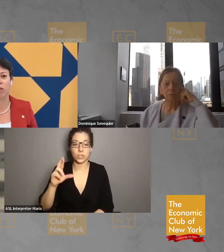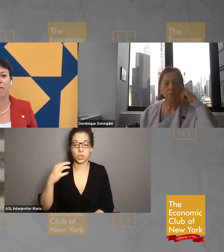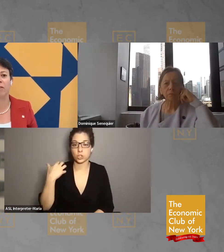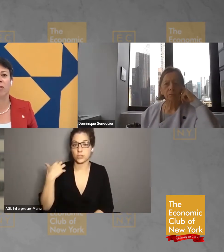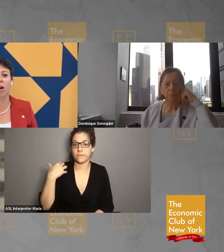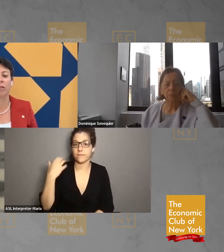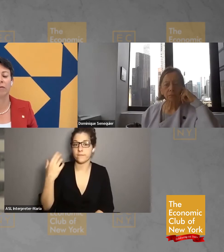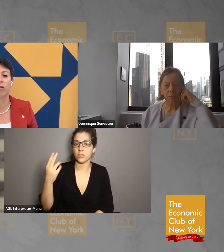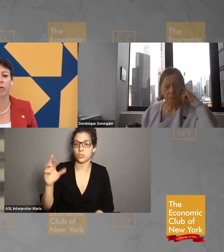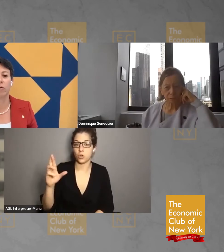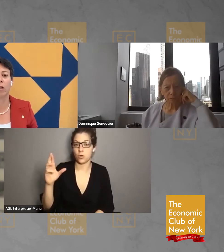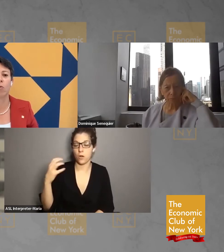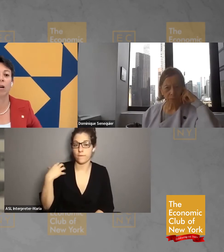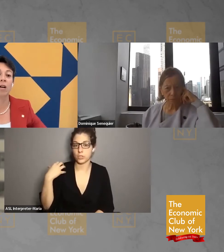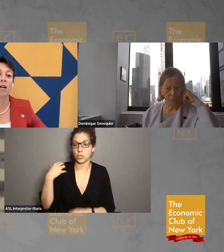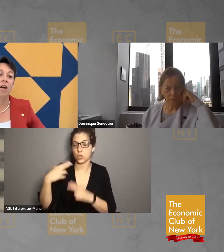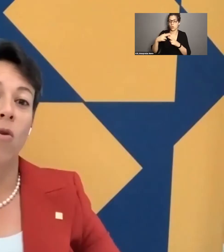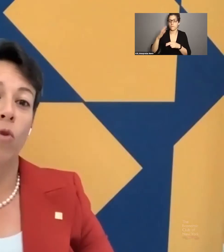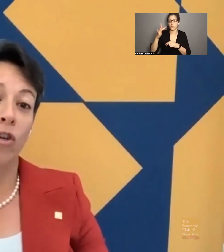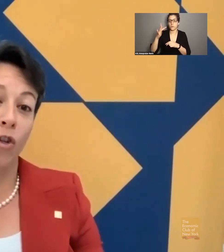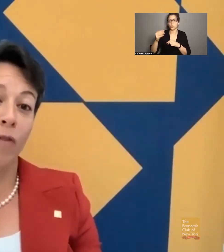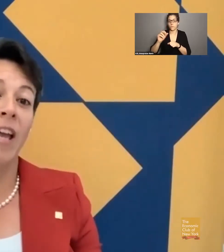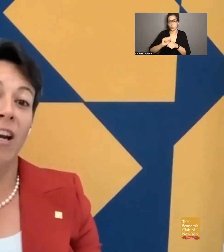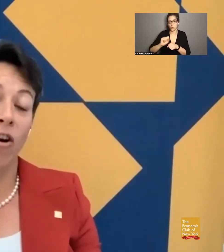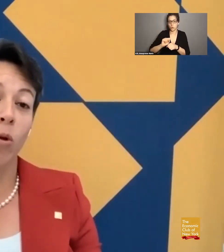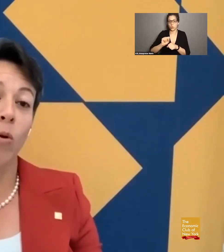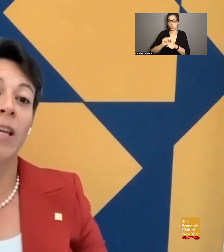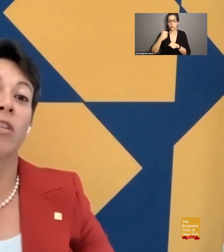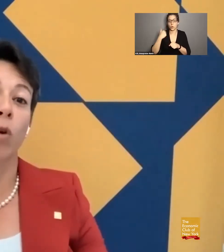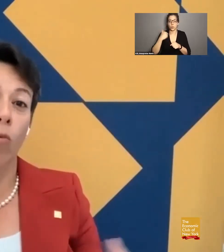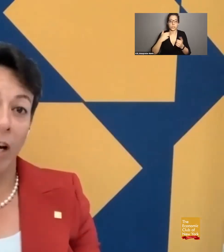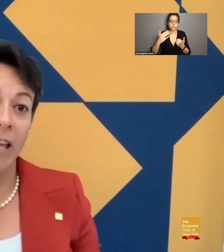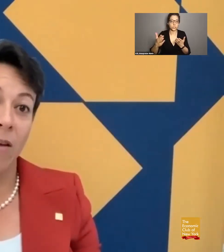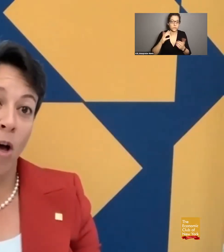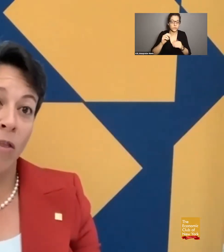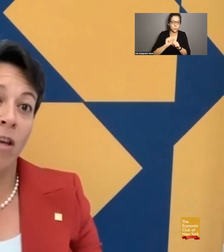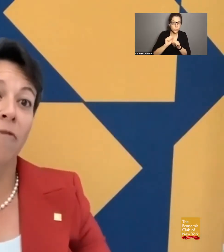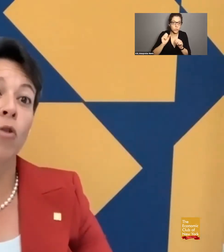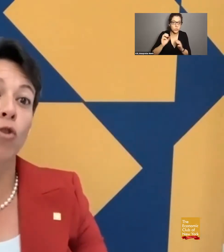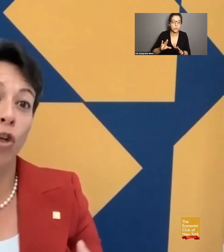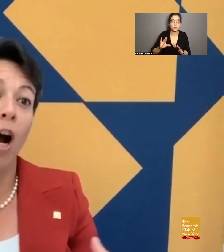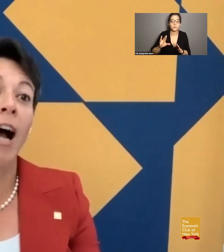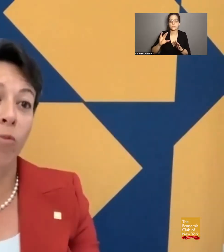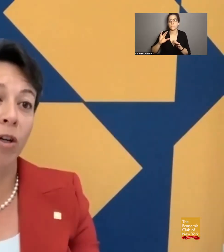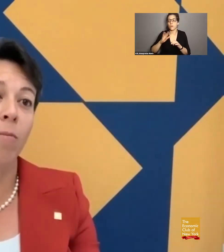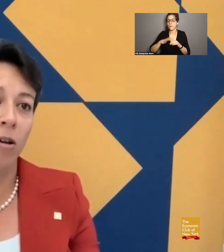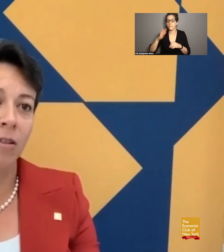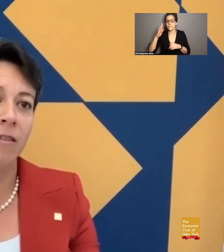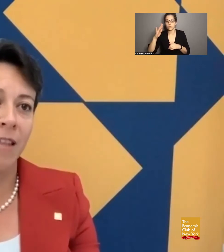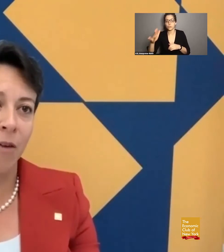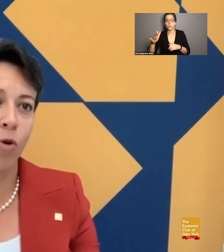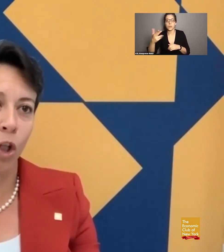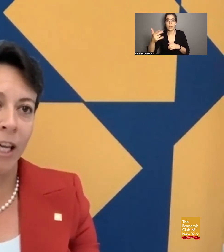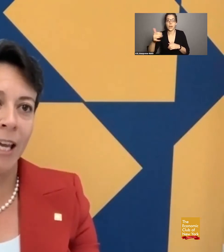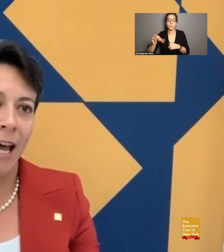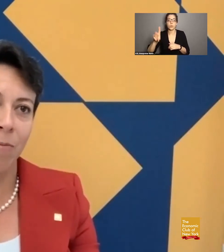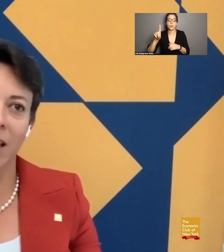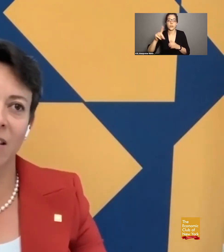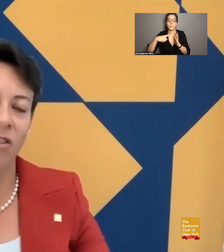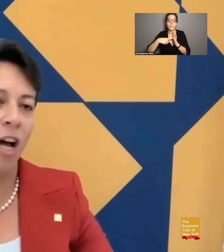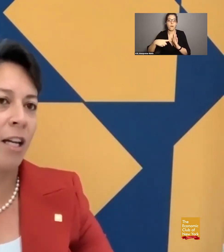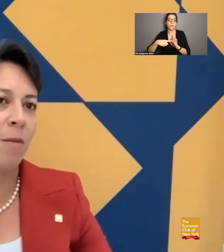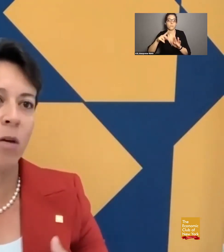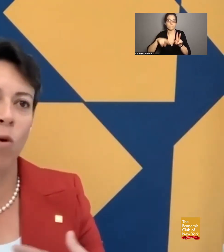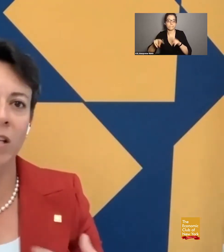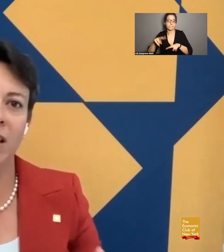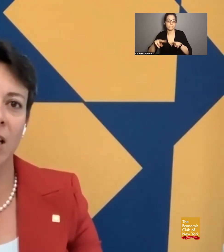human resource officer, called the Future of Work, where we're surveying our employees, we're working them on the future hybrid models that we're looking at,